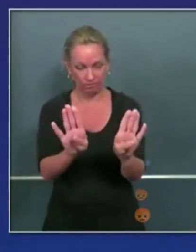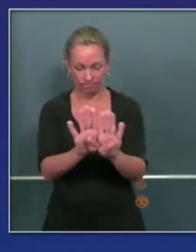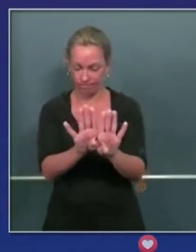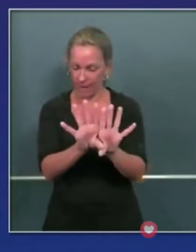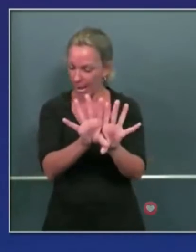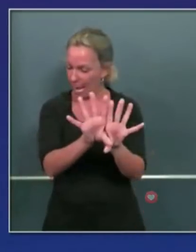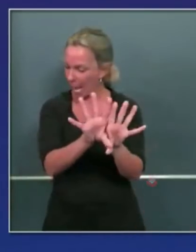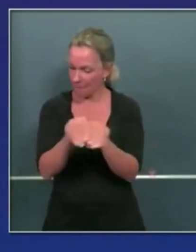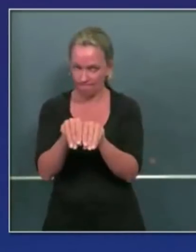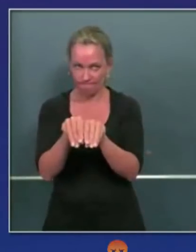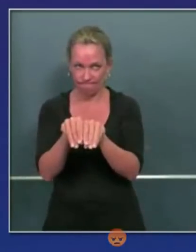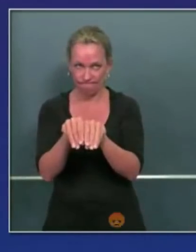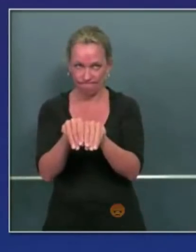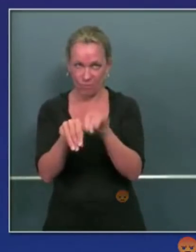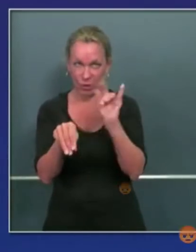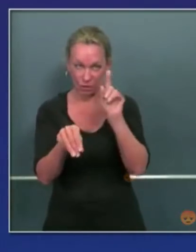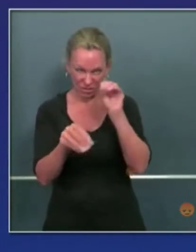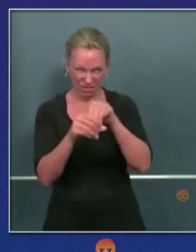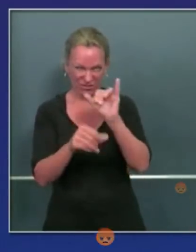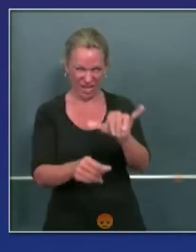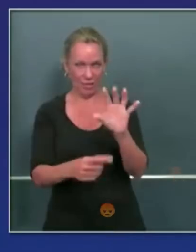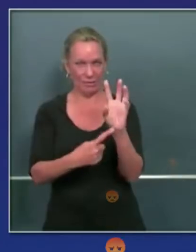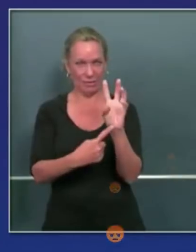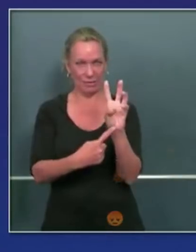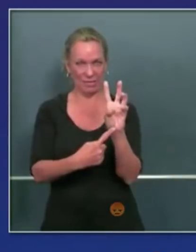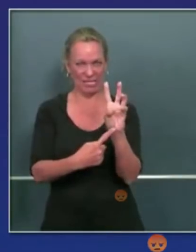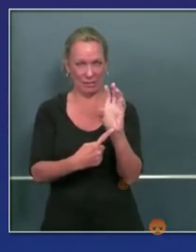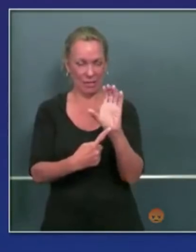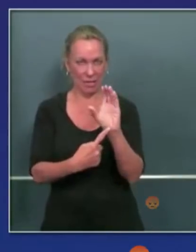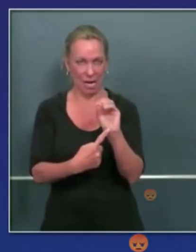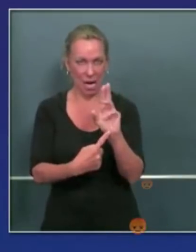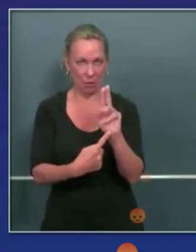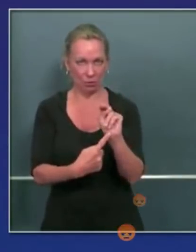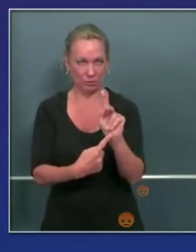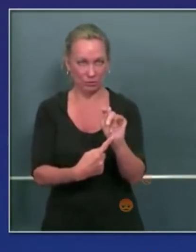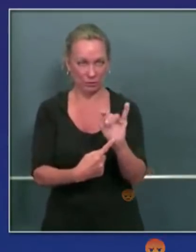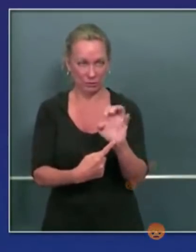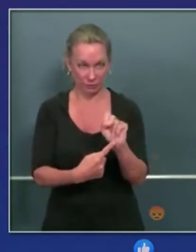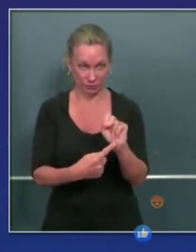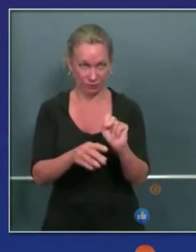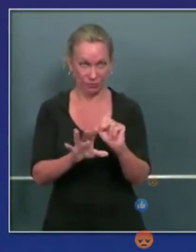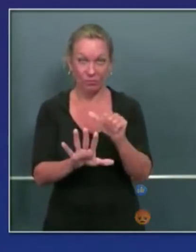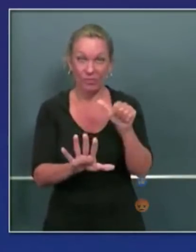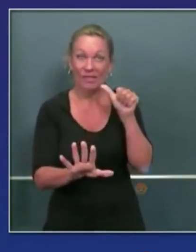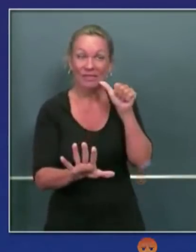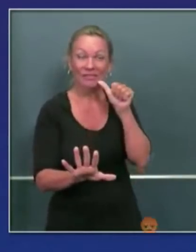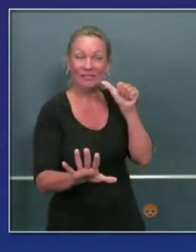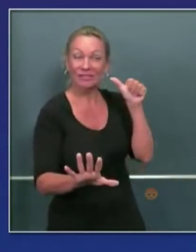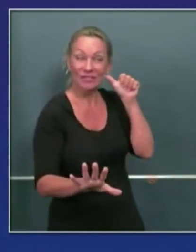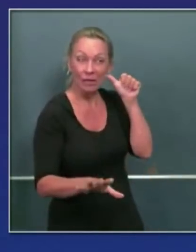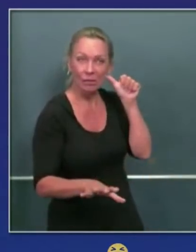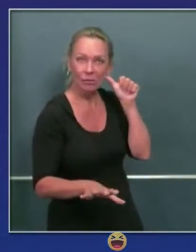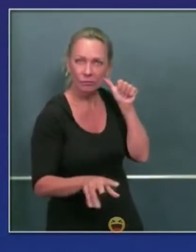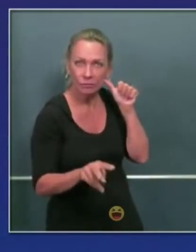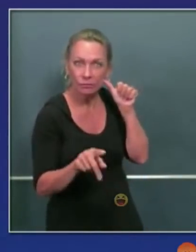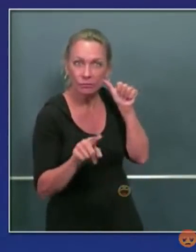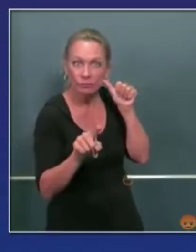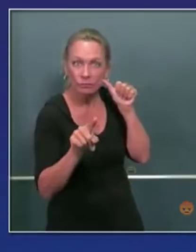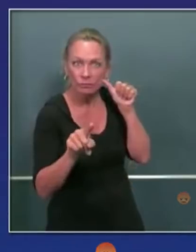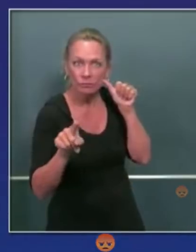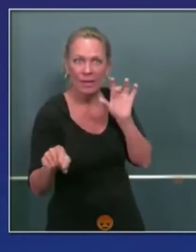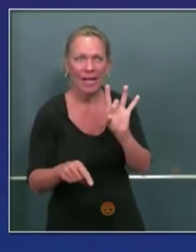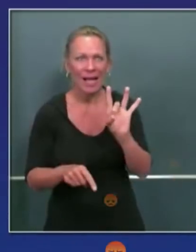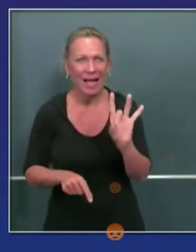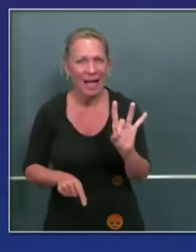same. We, as I said, are working very closely and collaborative with Imperial County because we believe they need to move